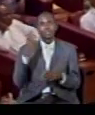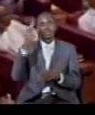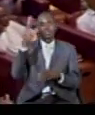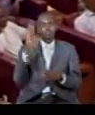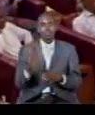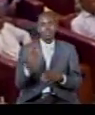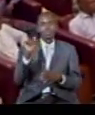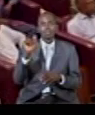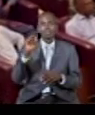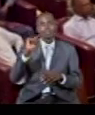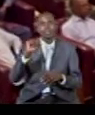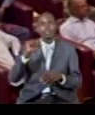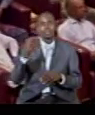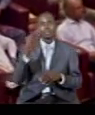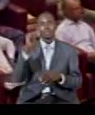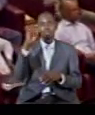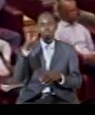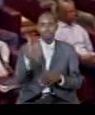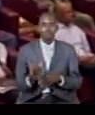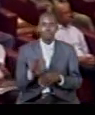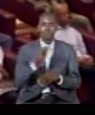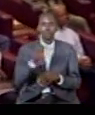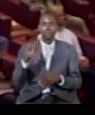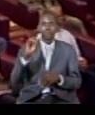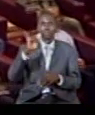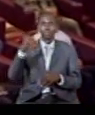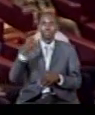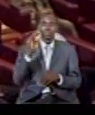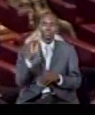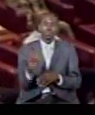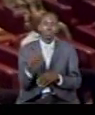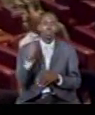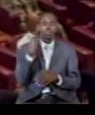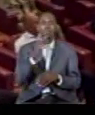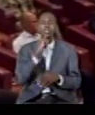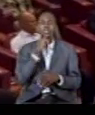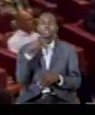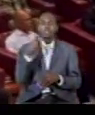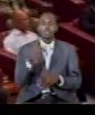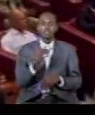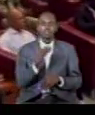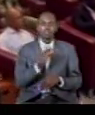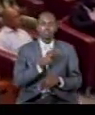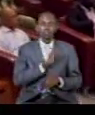who is a missionary in the Netherlands. He has a